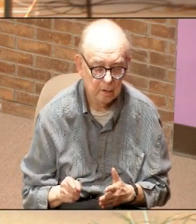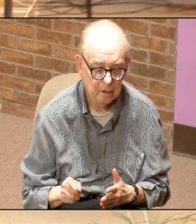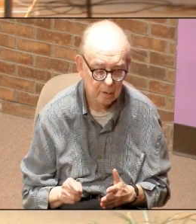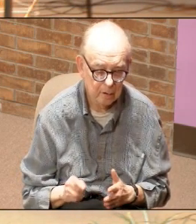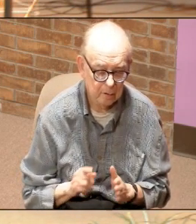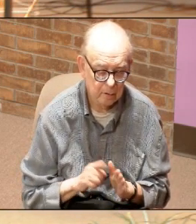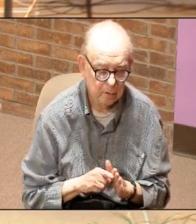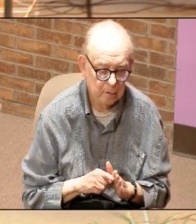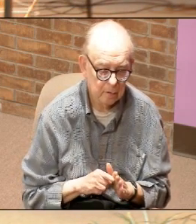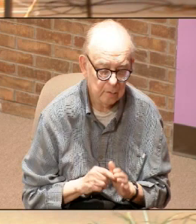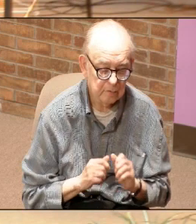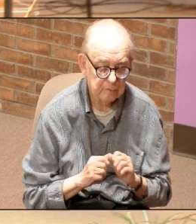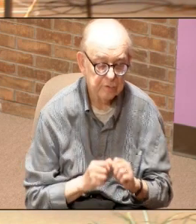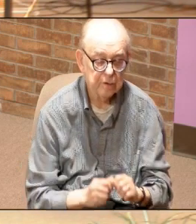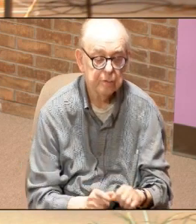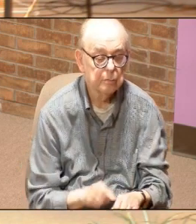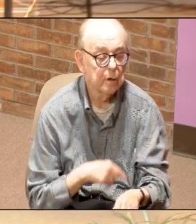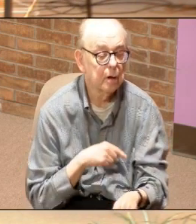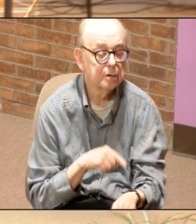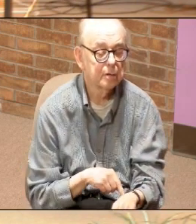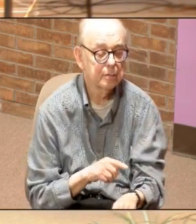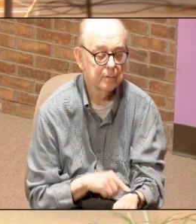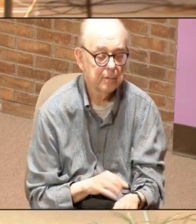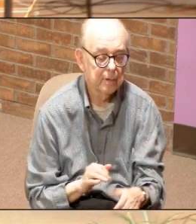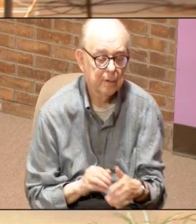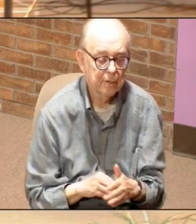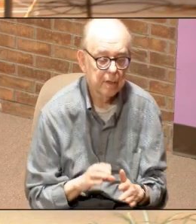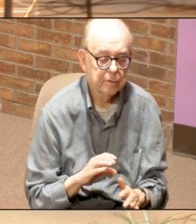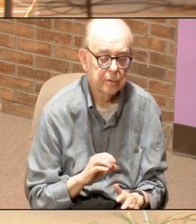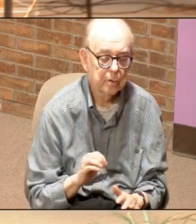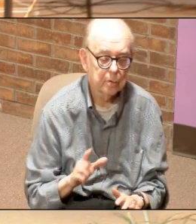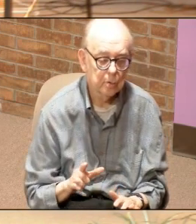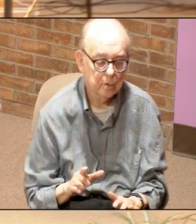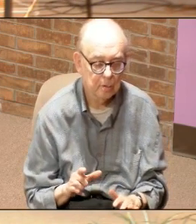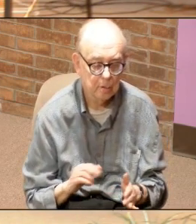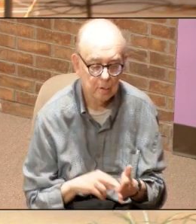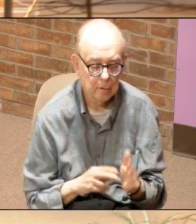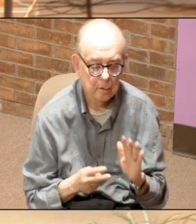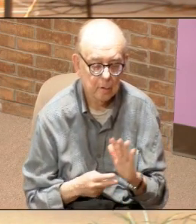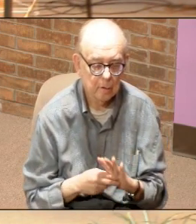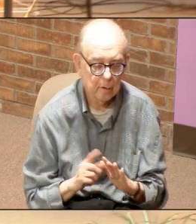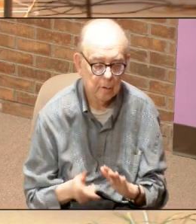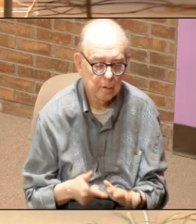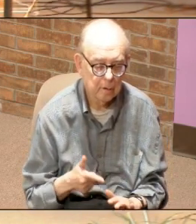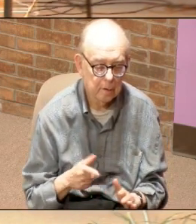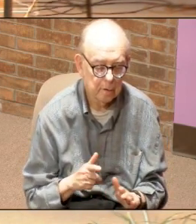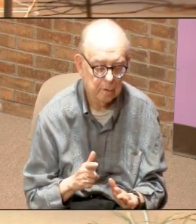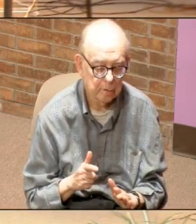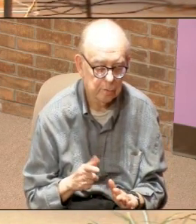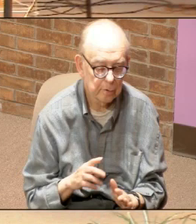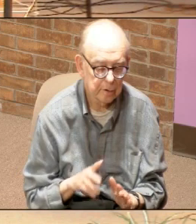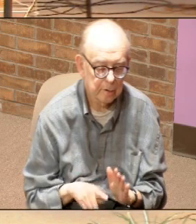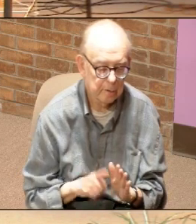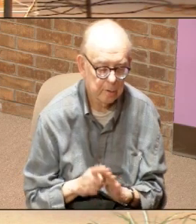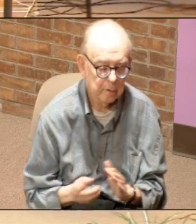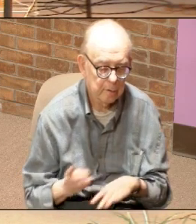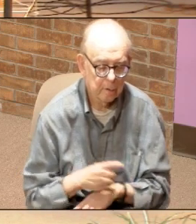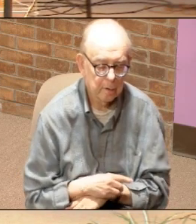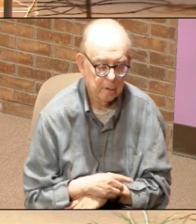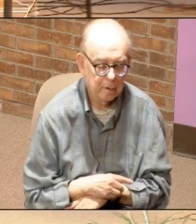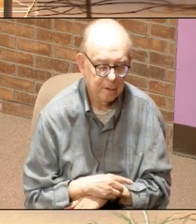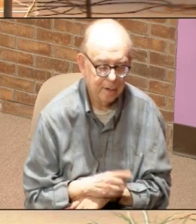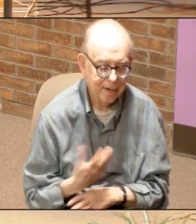your minutes are lasting longer. That's cool. That means your 24-hour day has just now